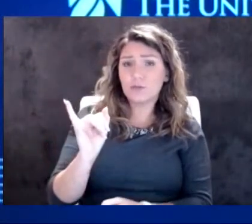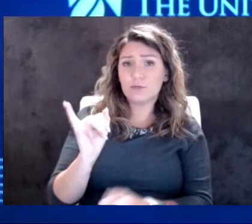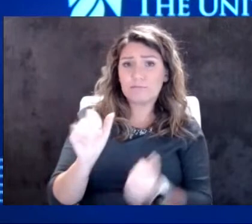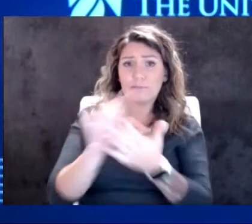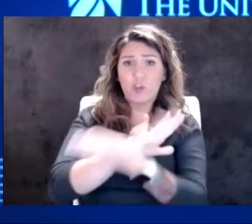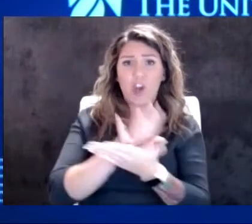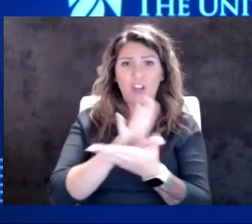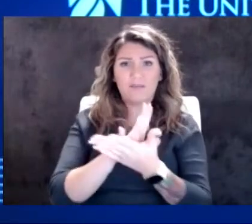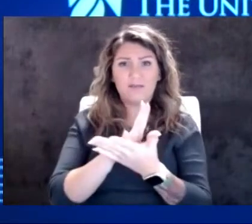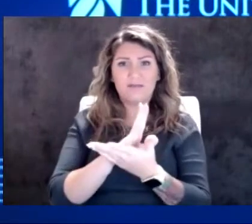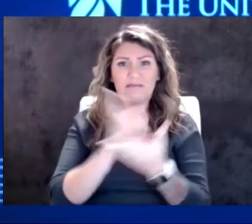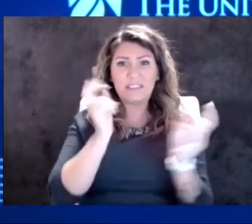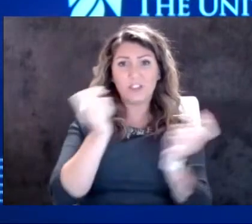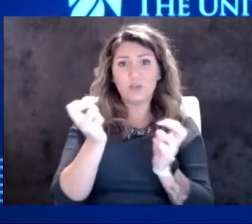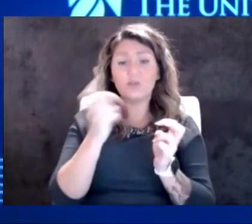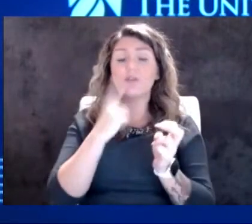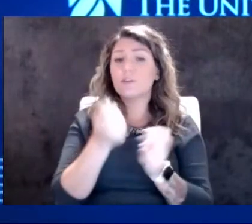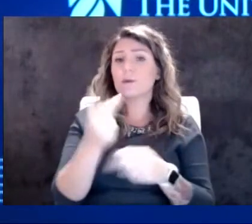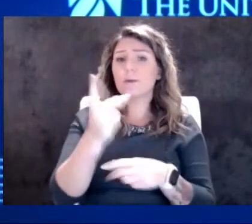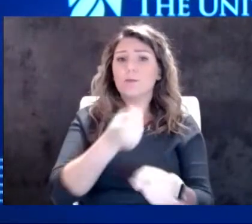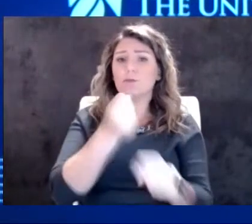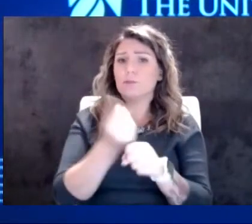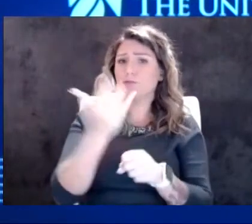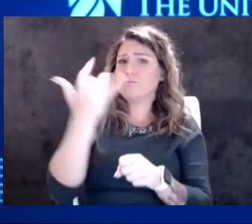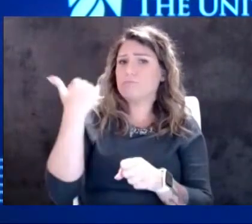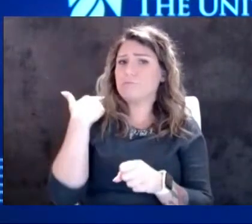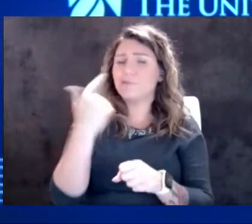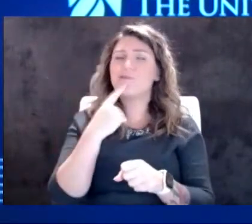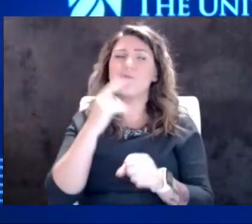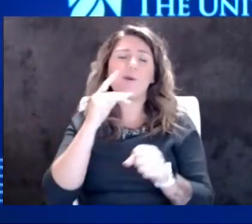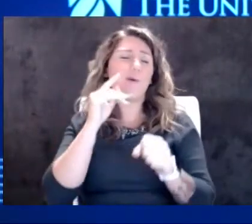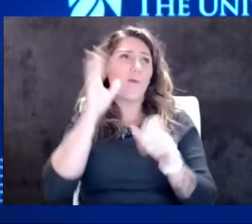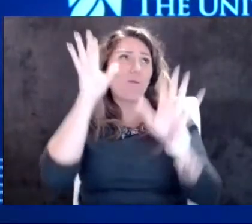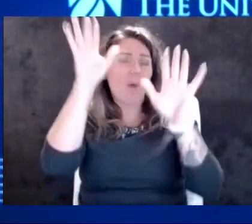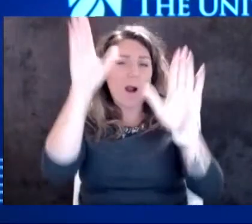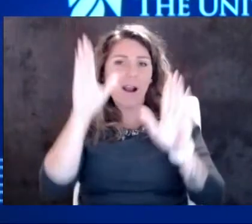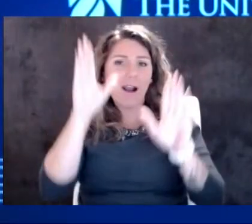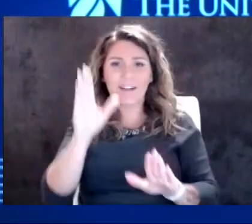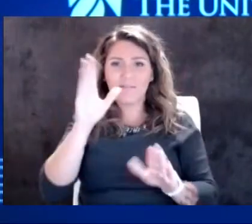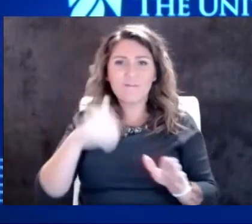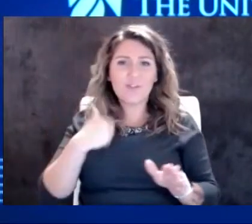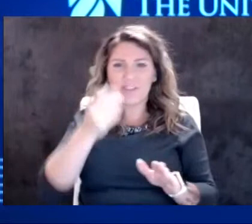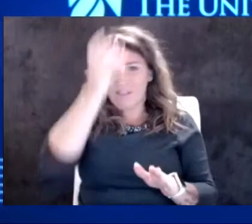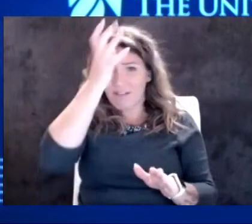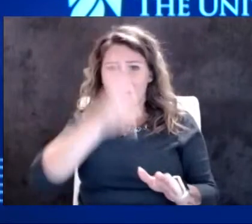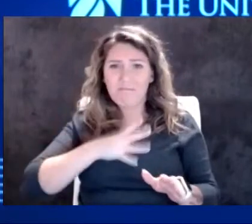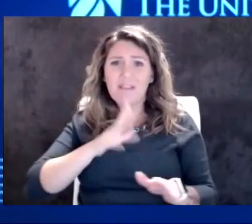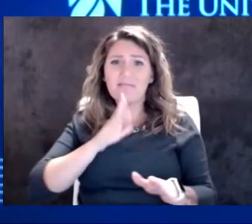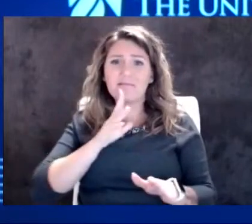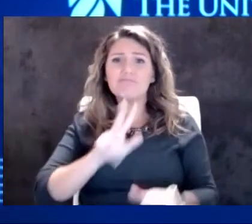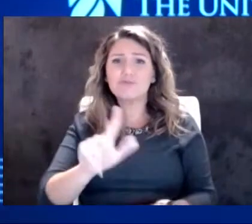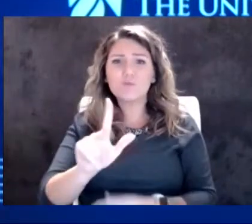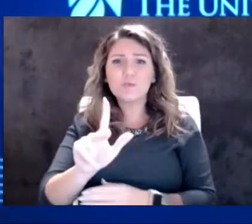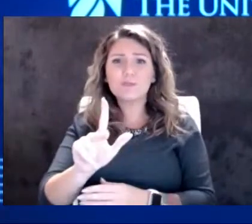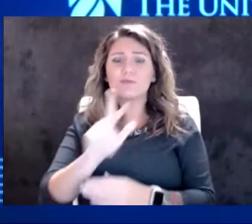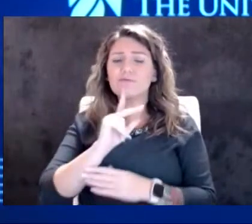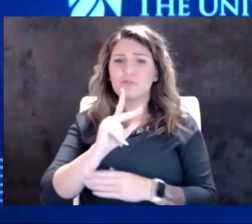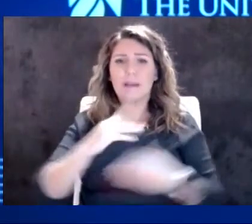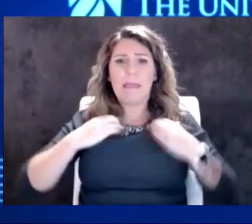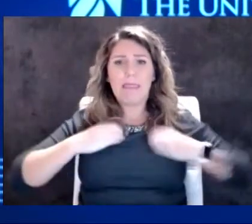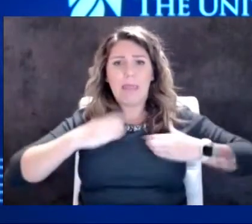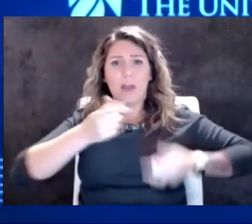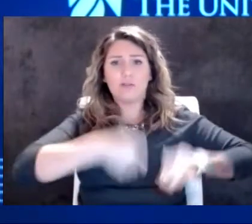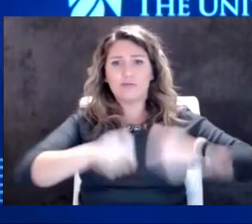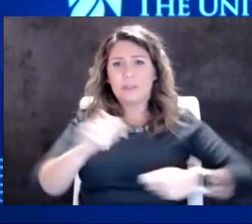had a few years ago, we had this wonderful young man who was about 23 years old, gotten his lung transplant for CF. He had